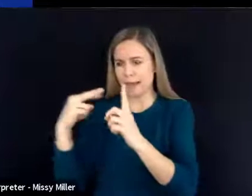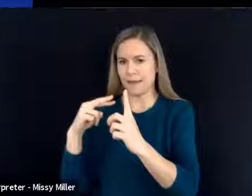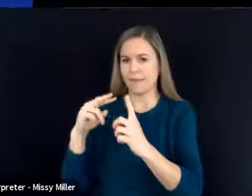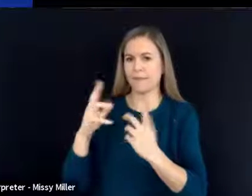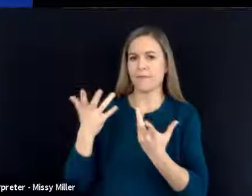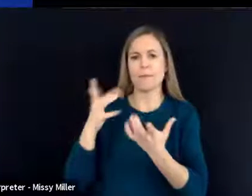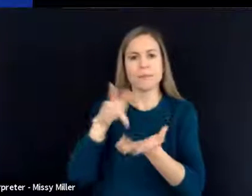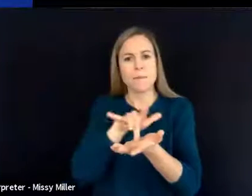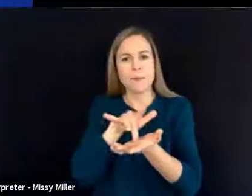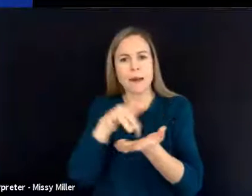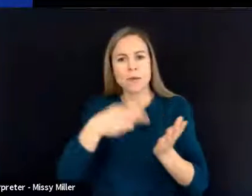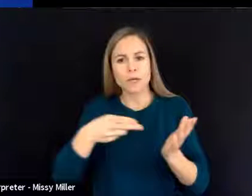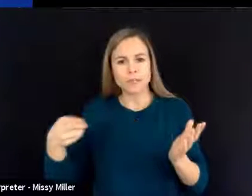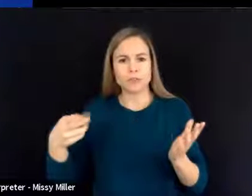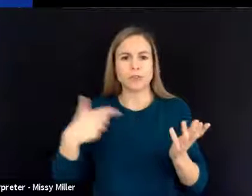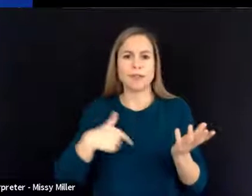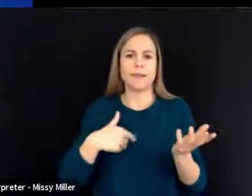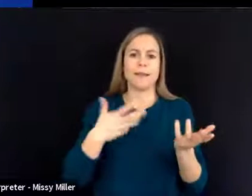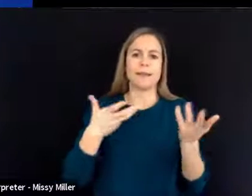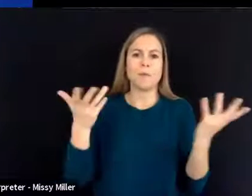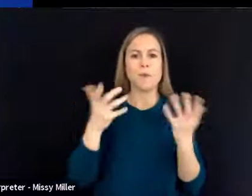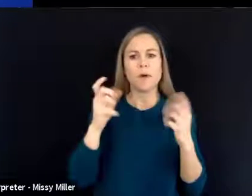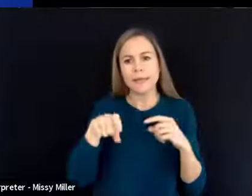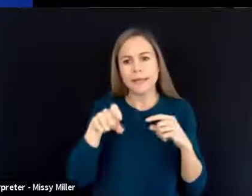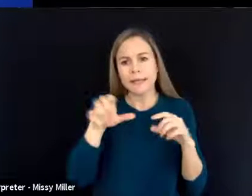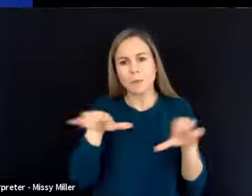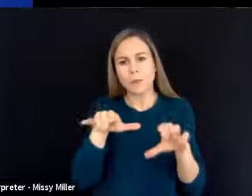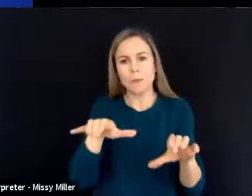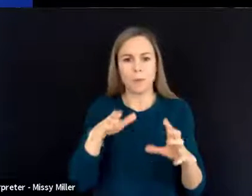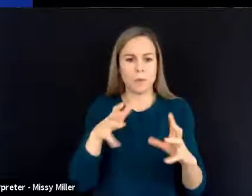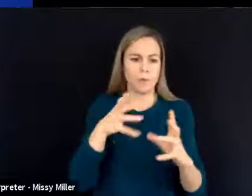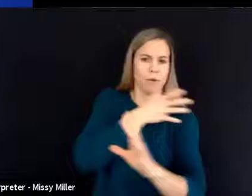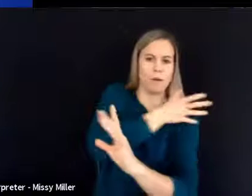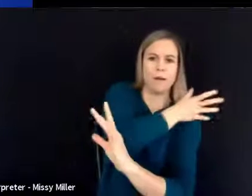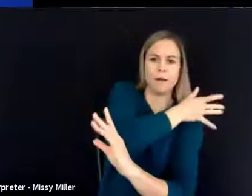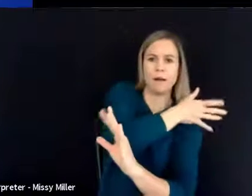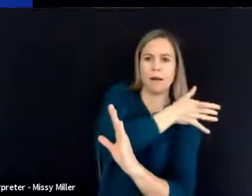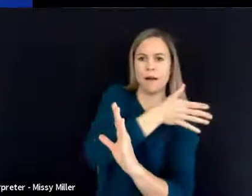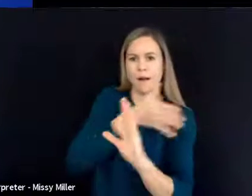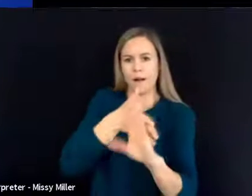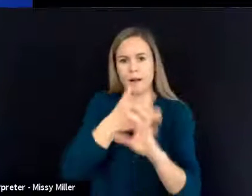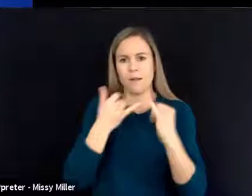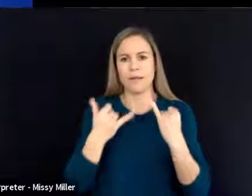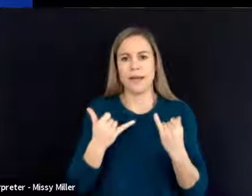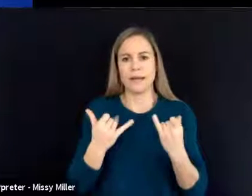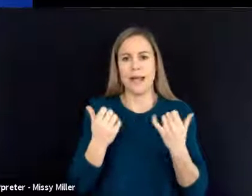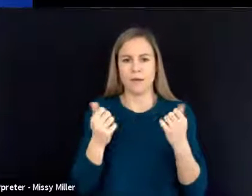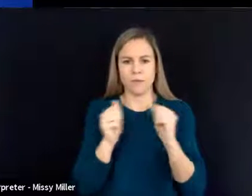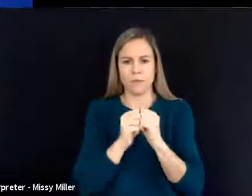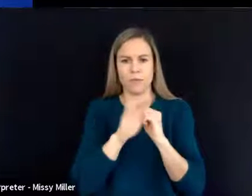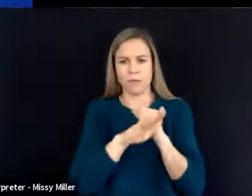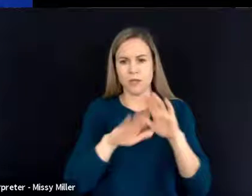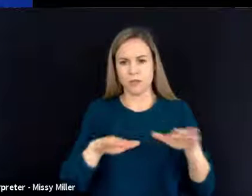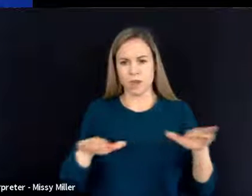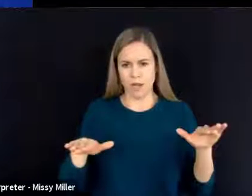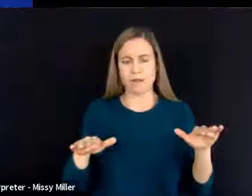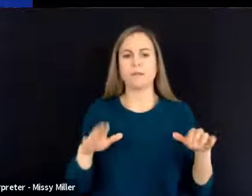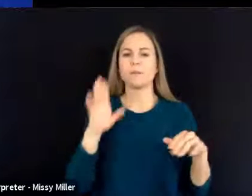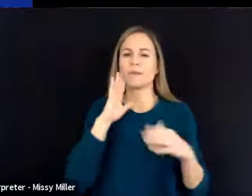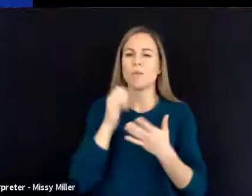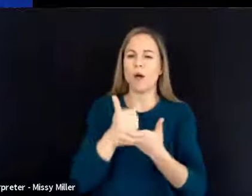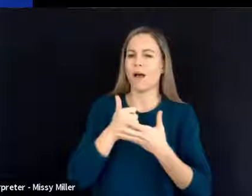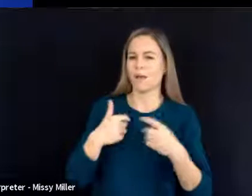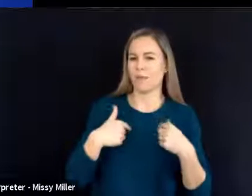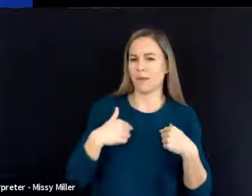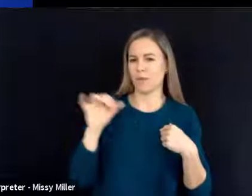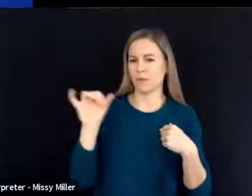and what it's taken to get their child to the point that they're at right now with their kiddo. And it will help you